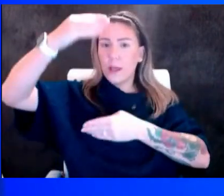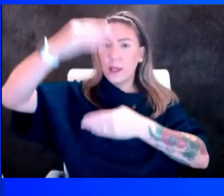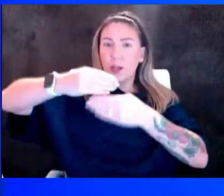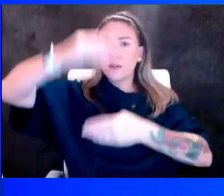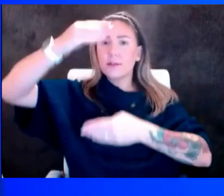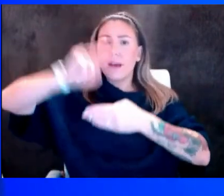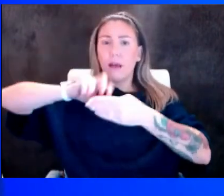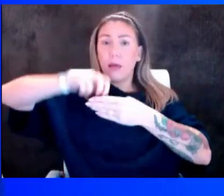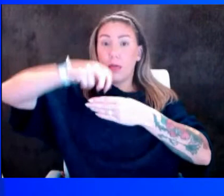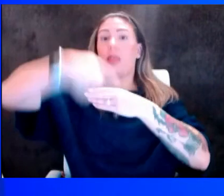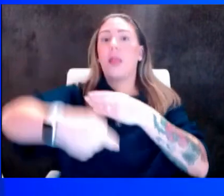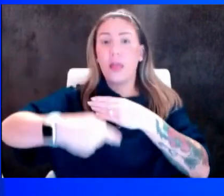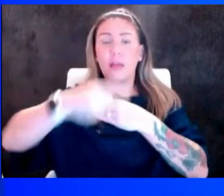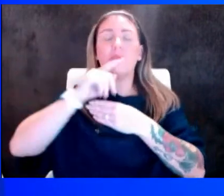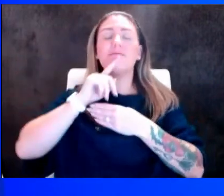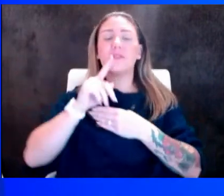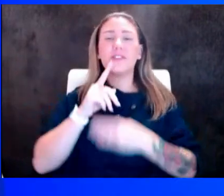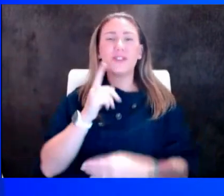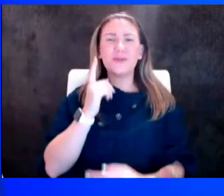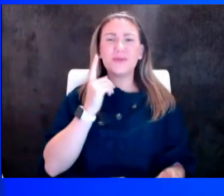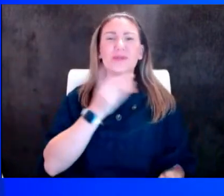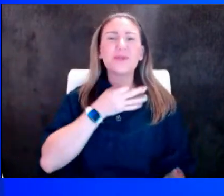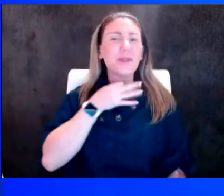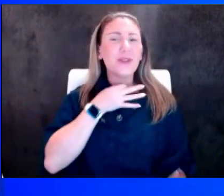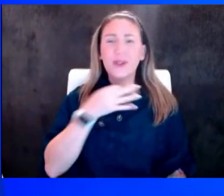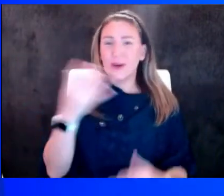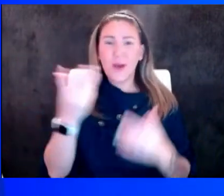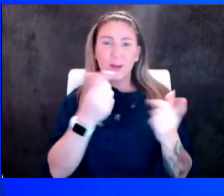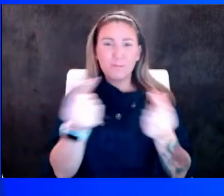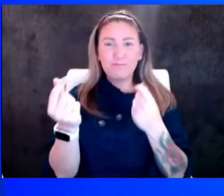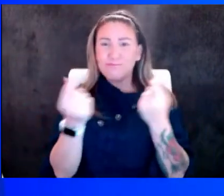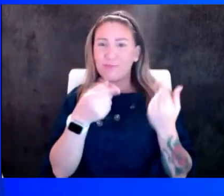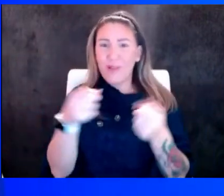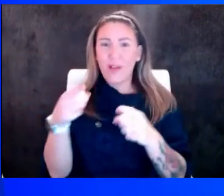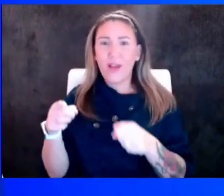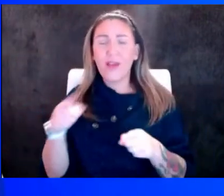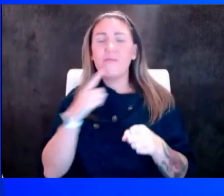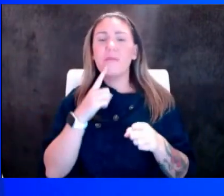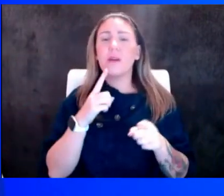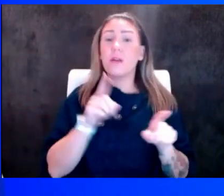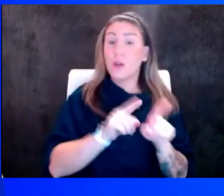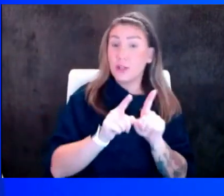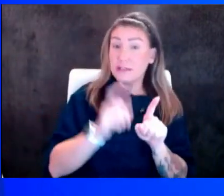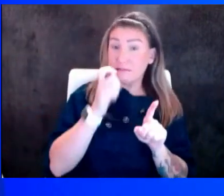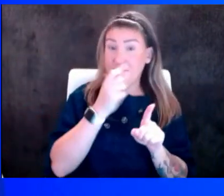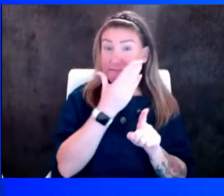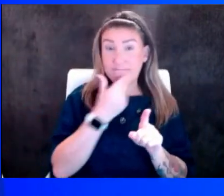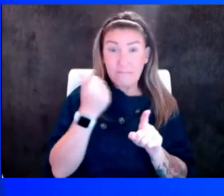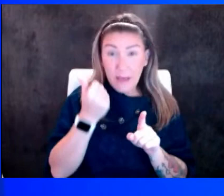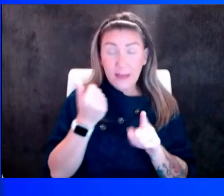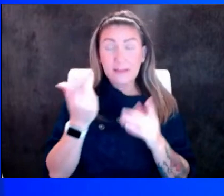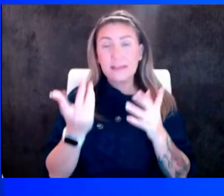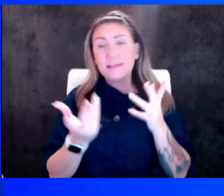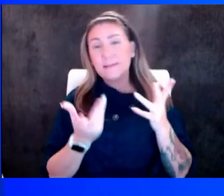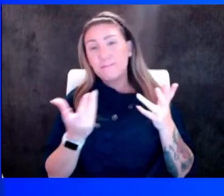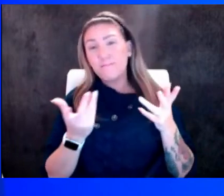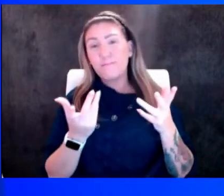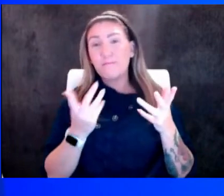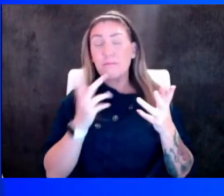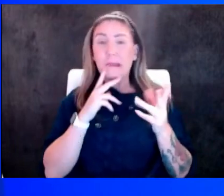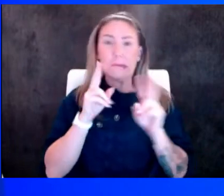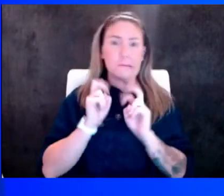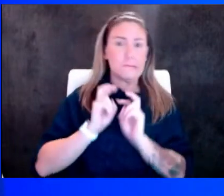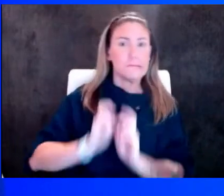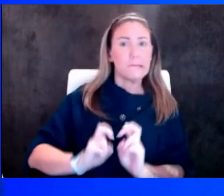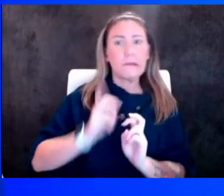curious about what's going on, and so they're also not the best at assessing risk, and so they